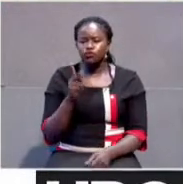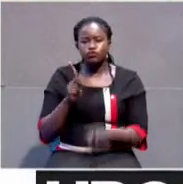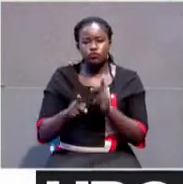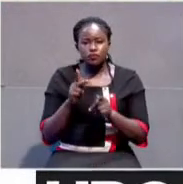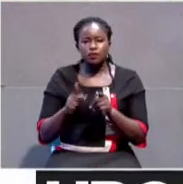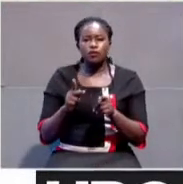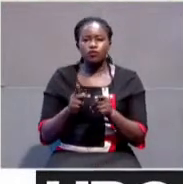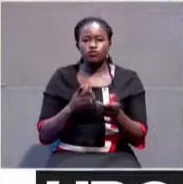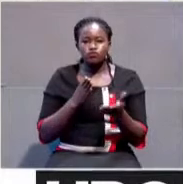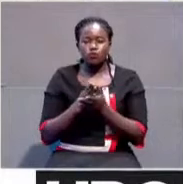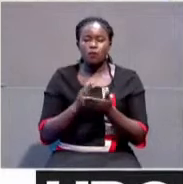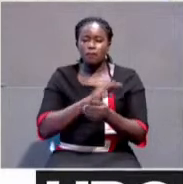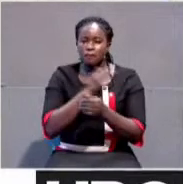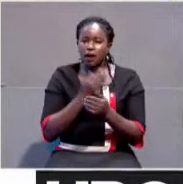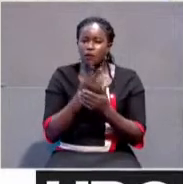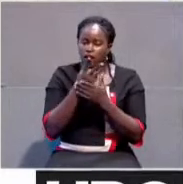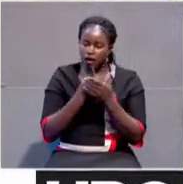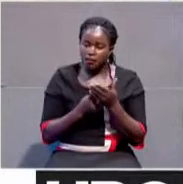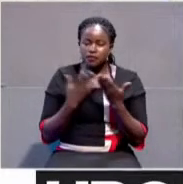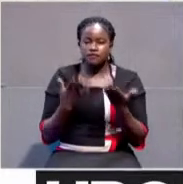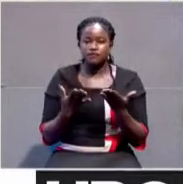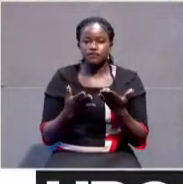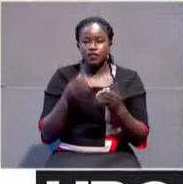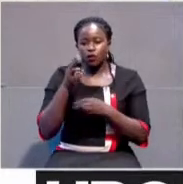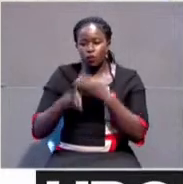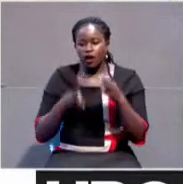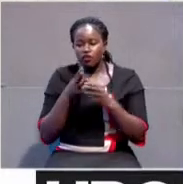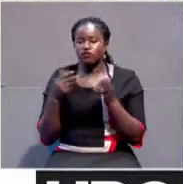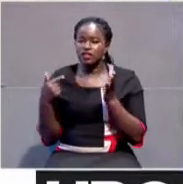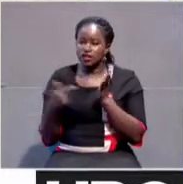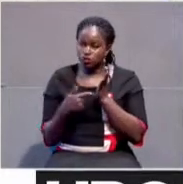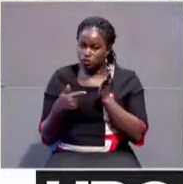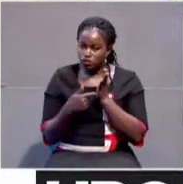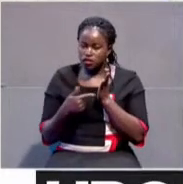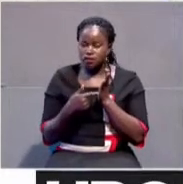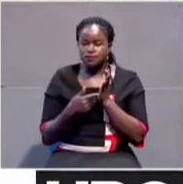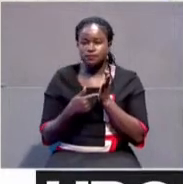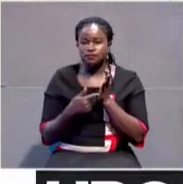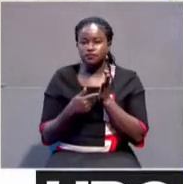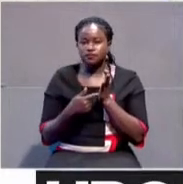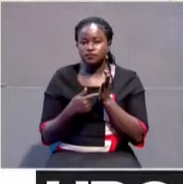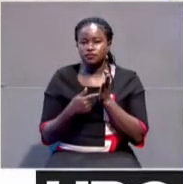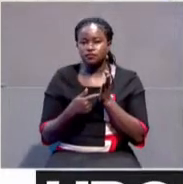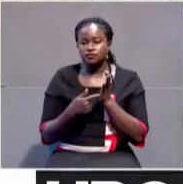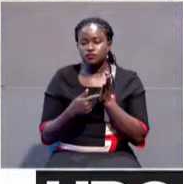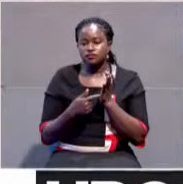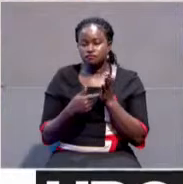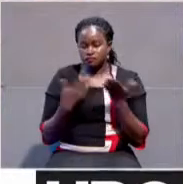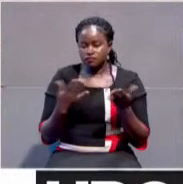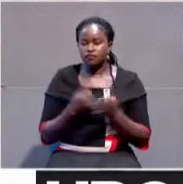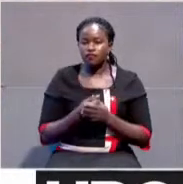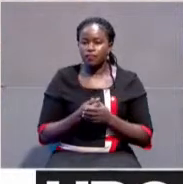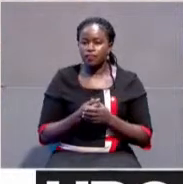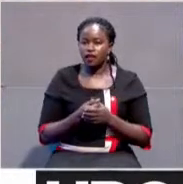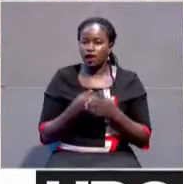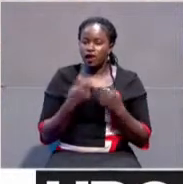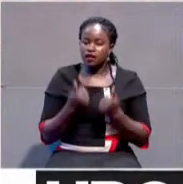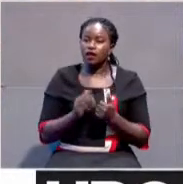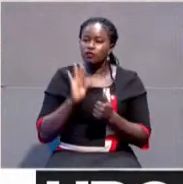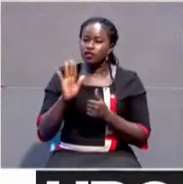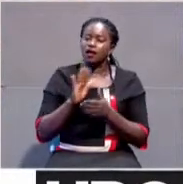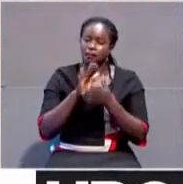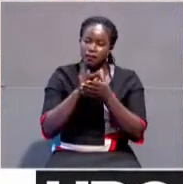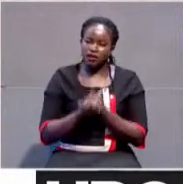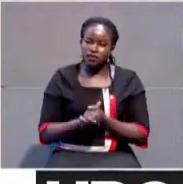power couple in the world of Wall Street, the world of technology, and the world of global philanthropy. Their marriage comes to